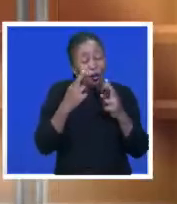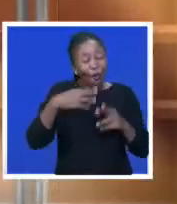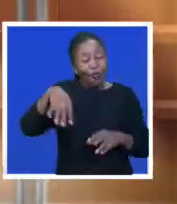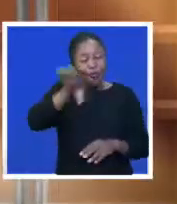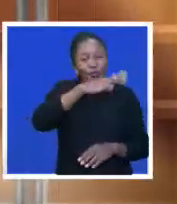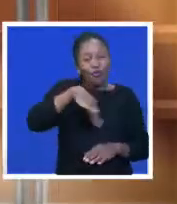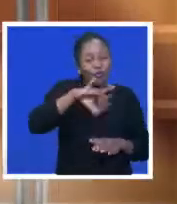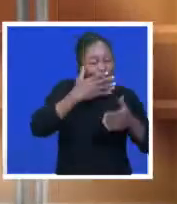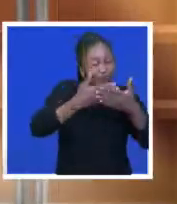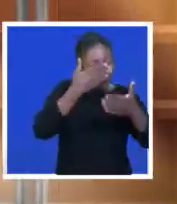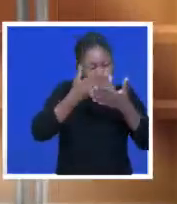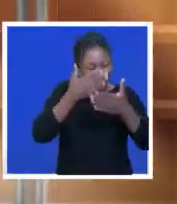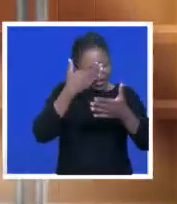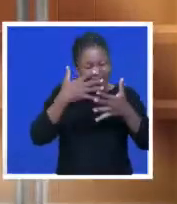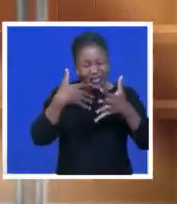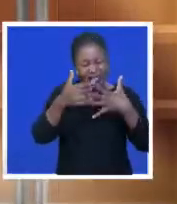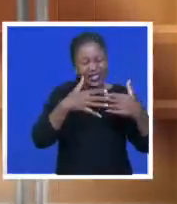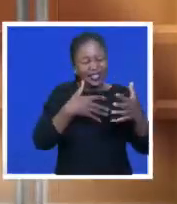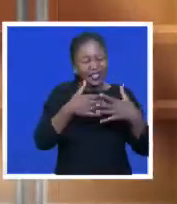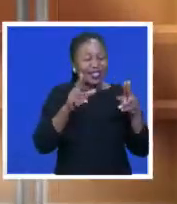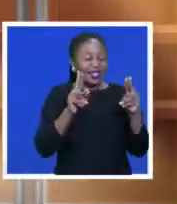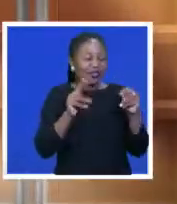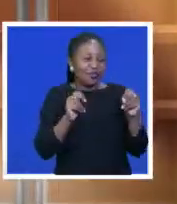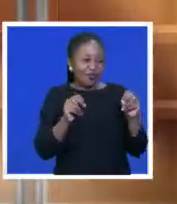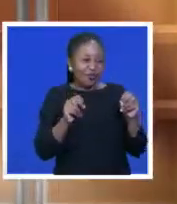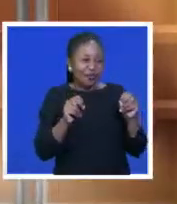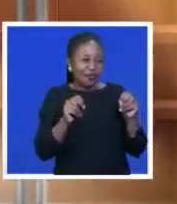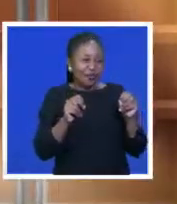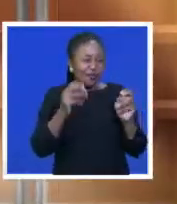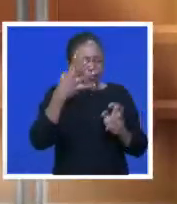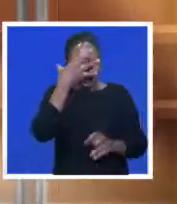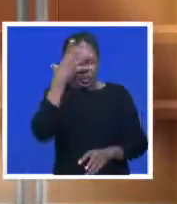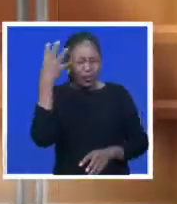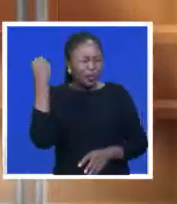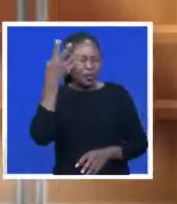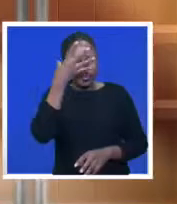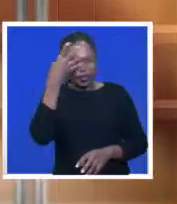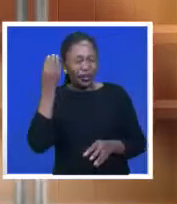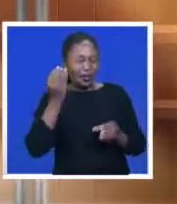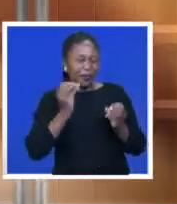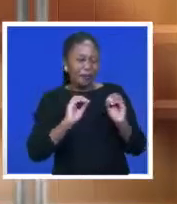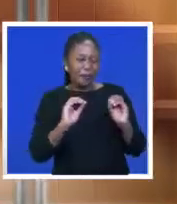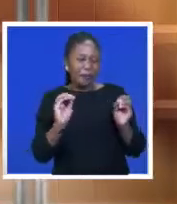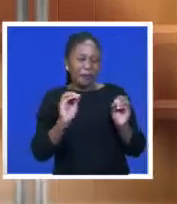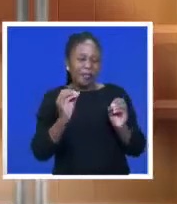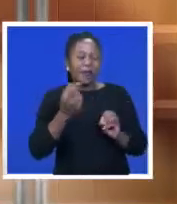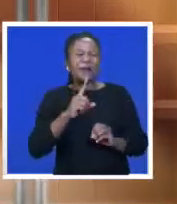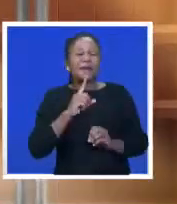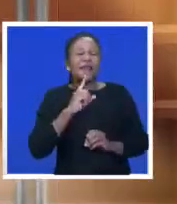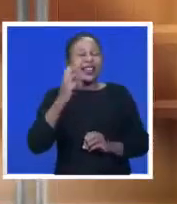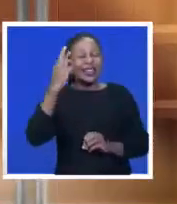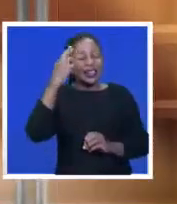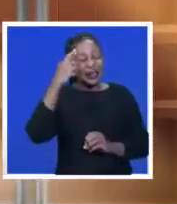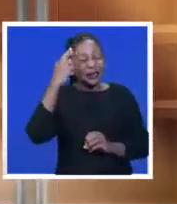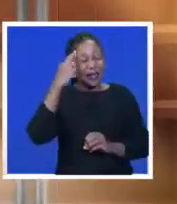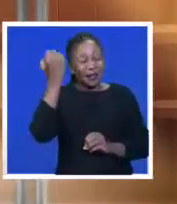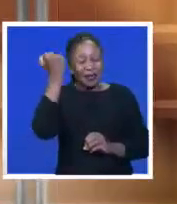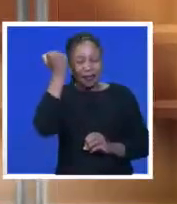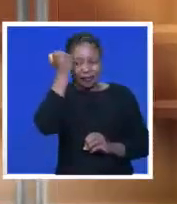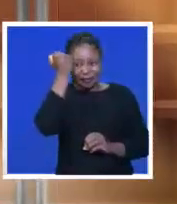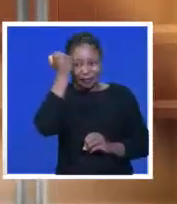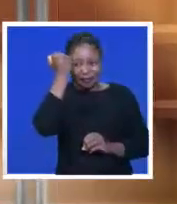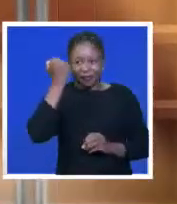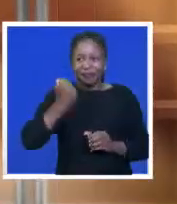that everything that we've learned today, you're not going to forget it, and you're going to remember it until the next time we meet